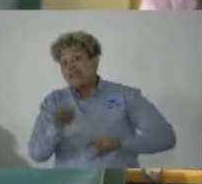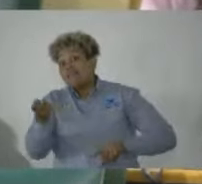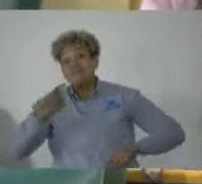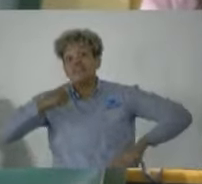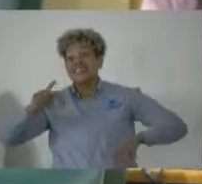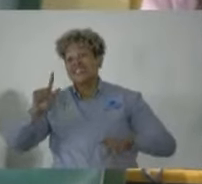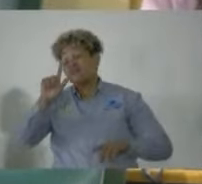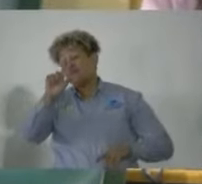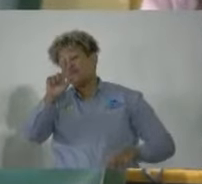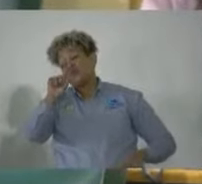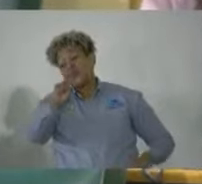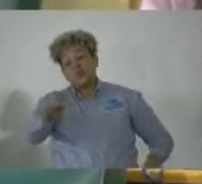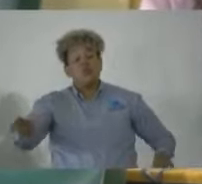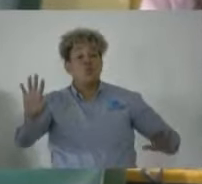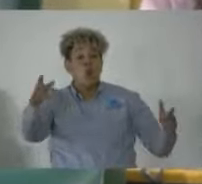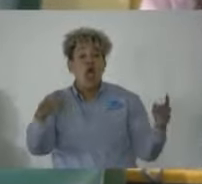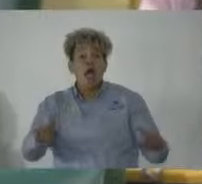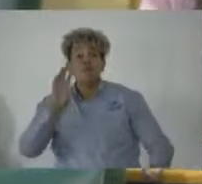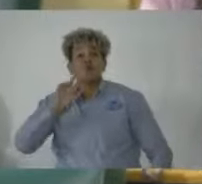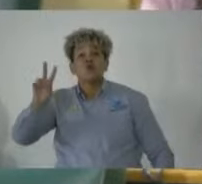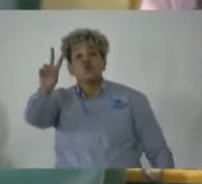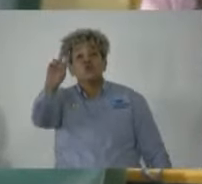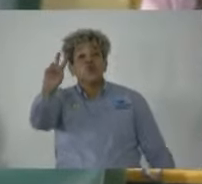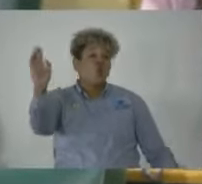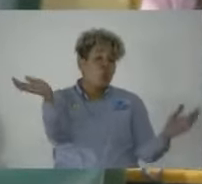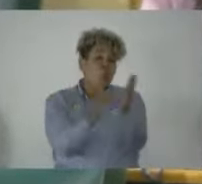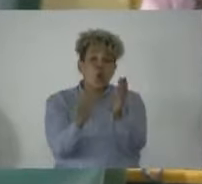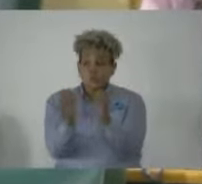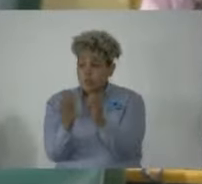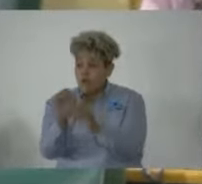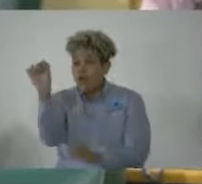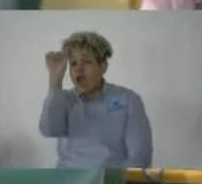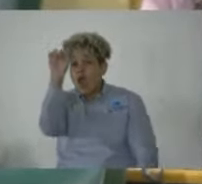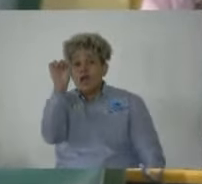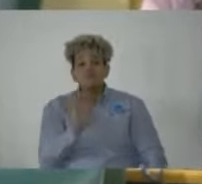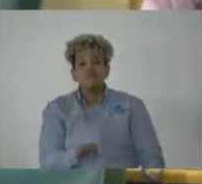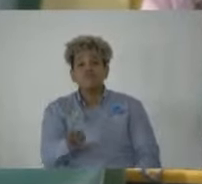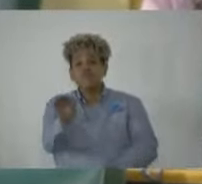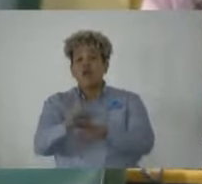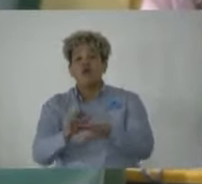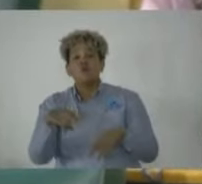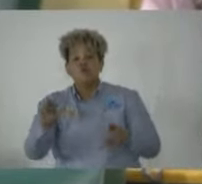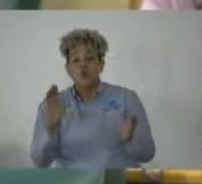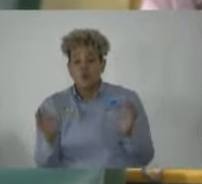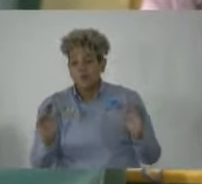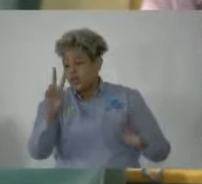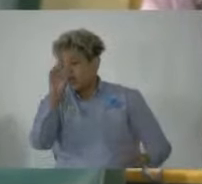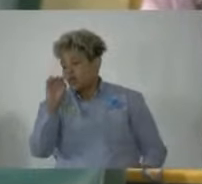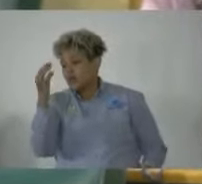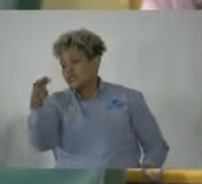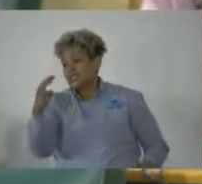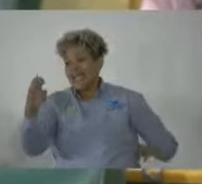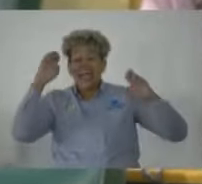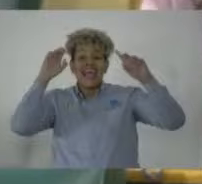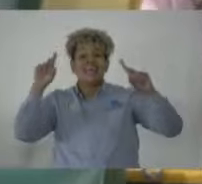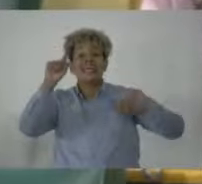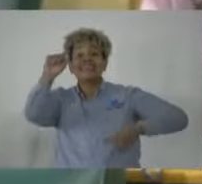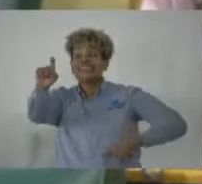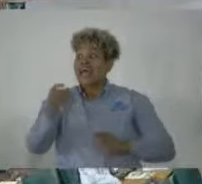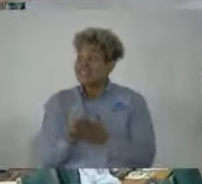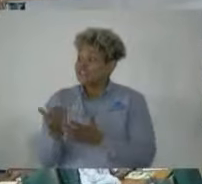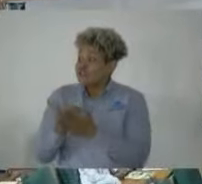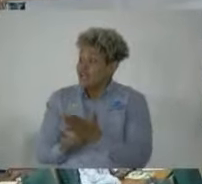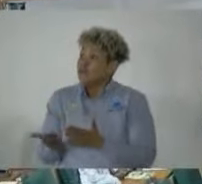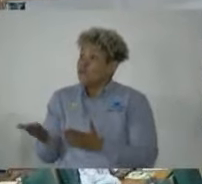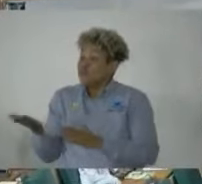at 2022, there were 200,000 more cars on the road compared to 2016. Education tax revenue